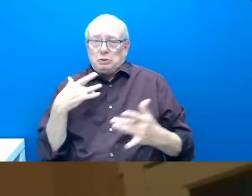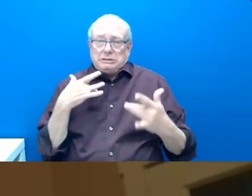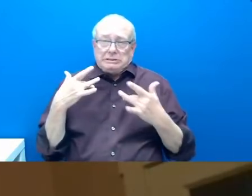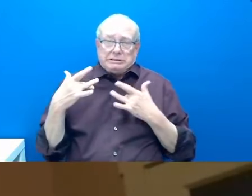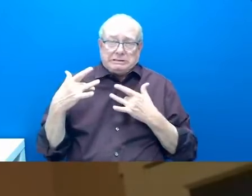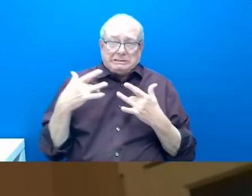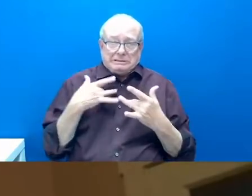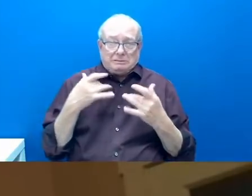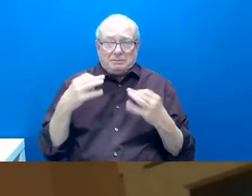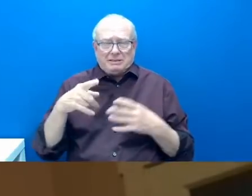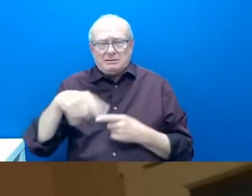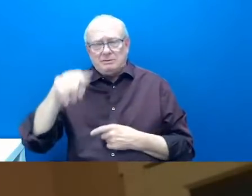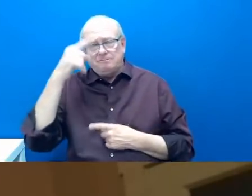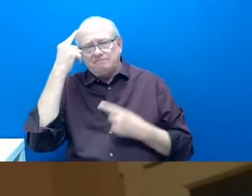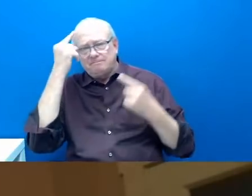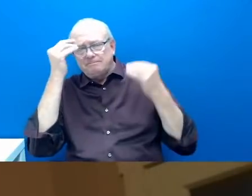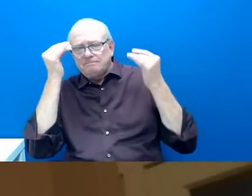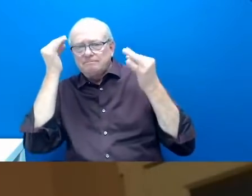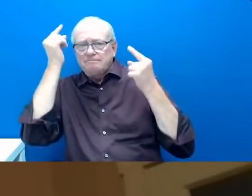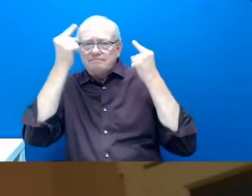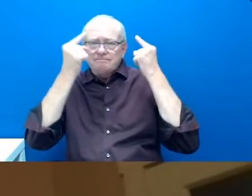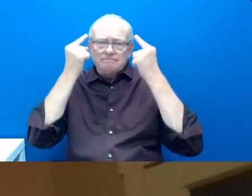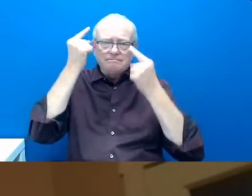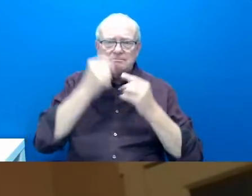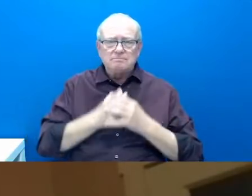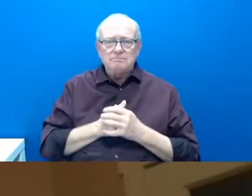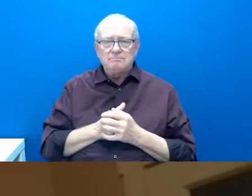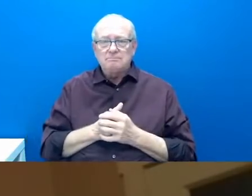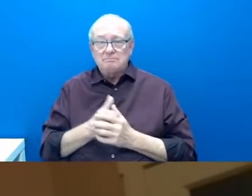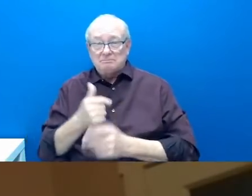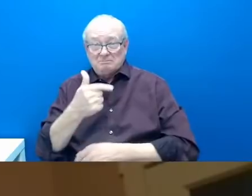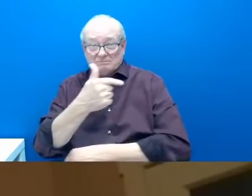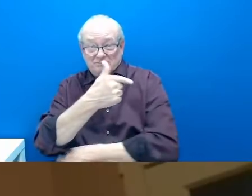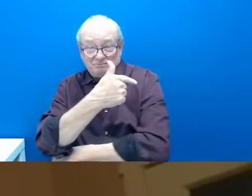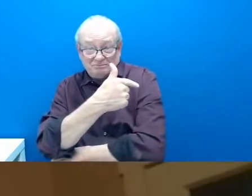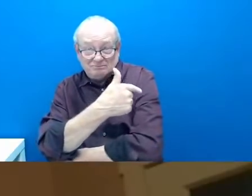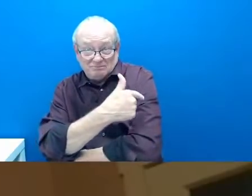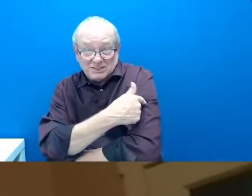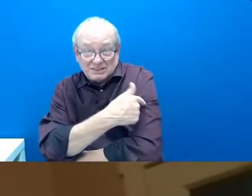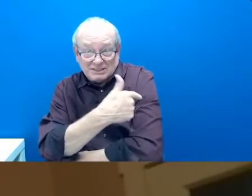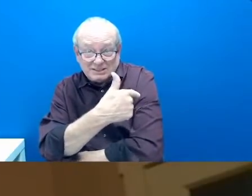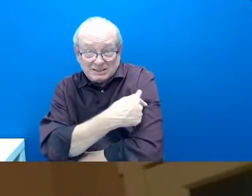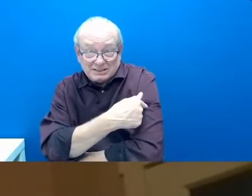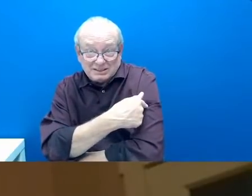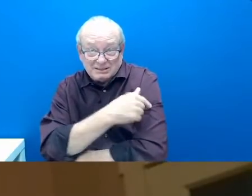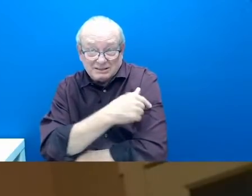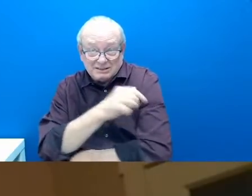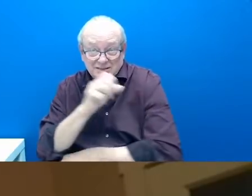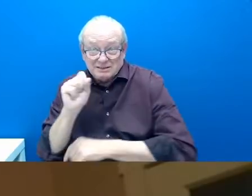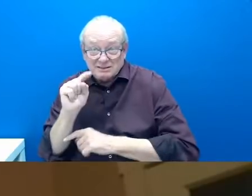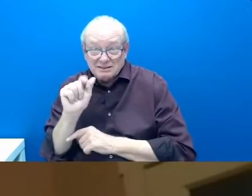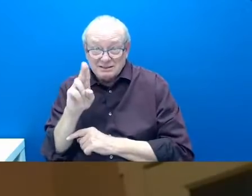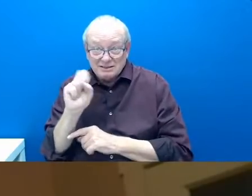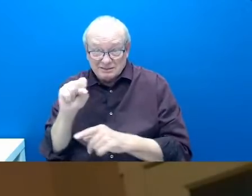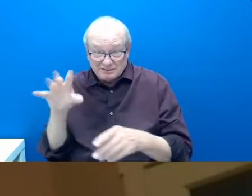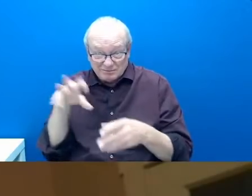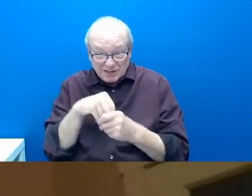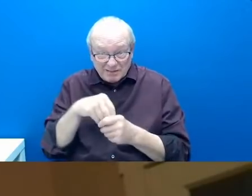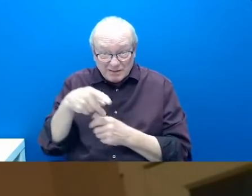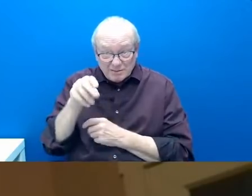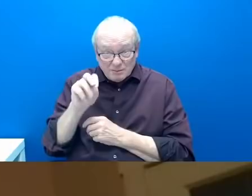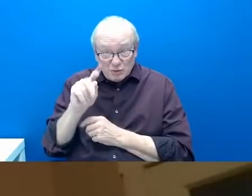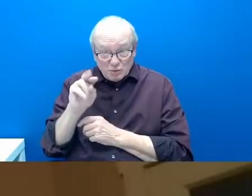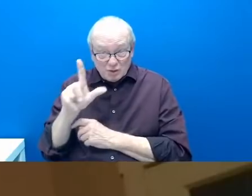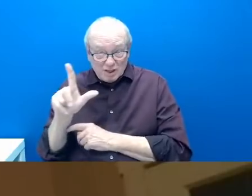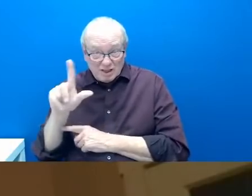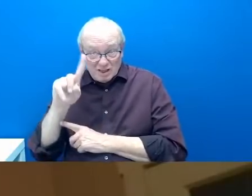you may be thinking this or hearing this, is did we take vaccination status into account when creating this protocol? And it's my hope that